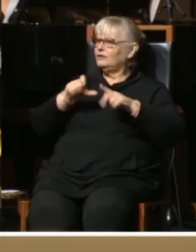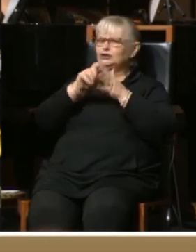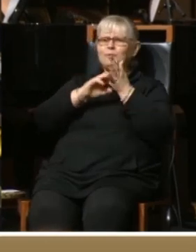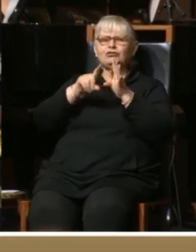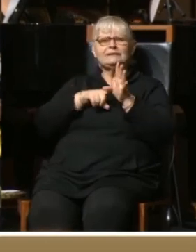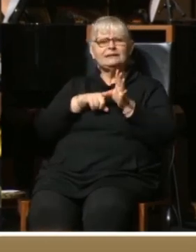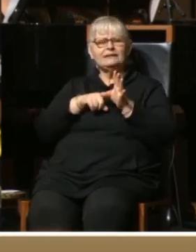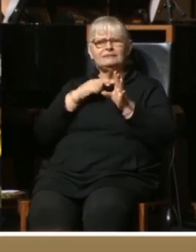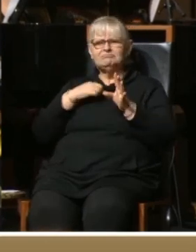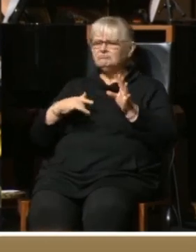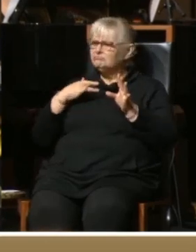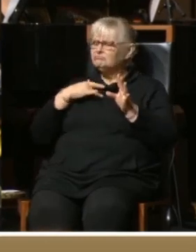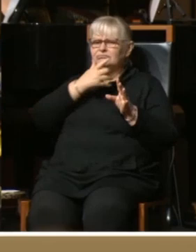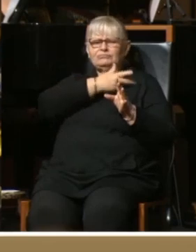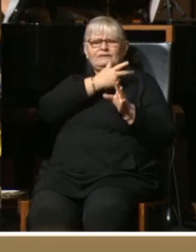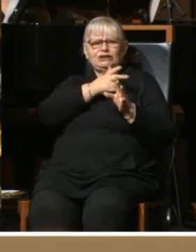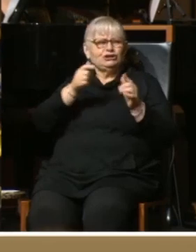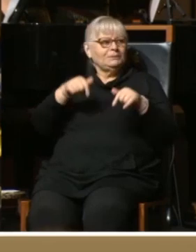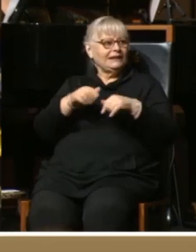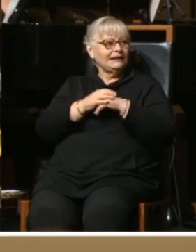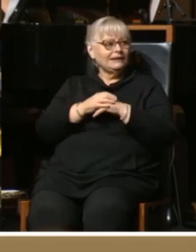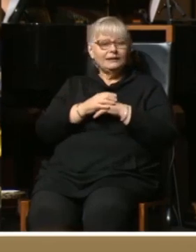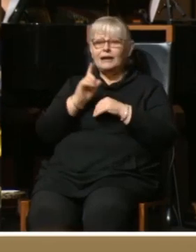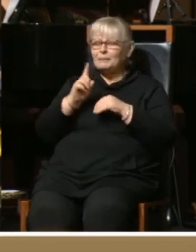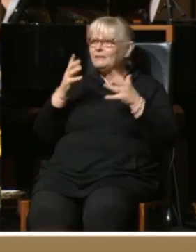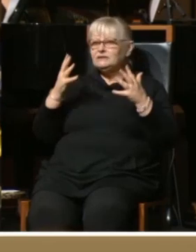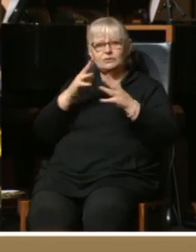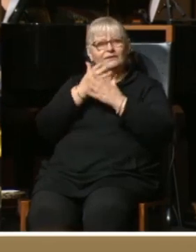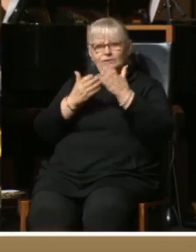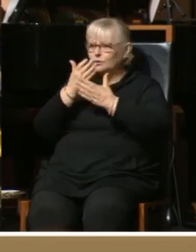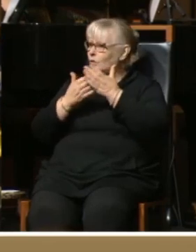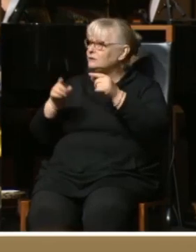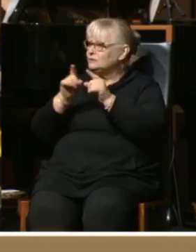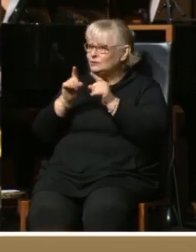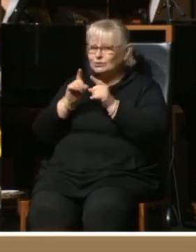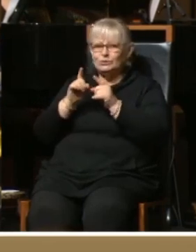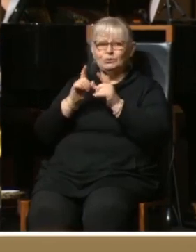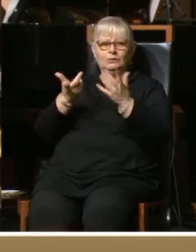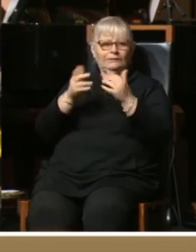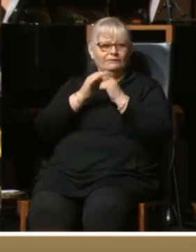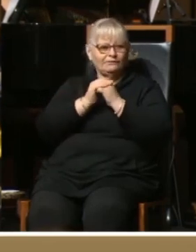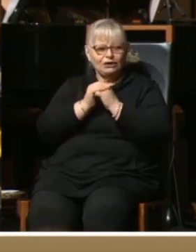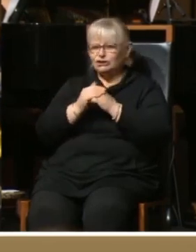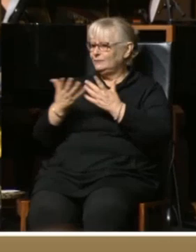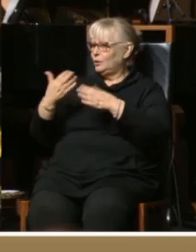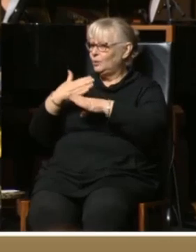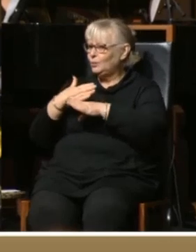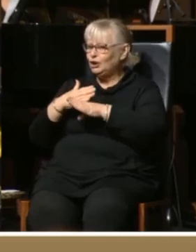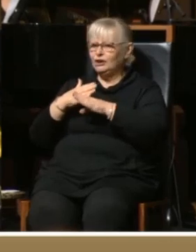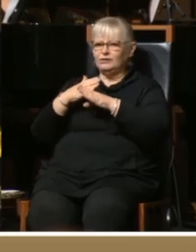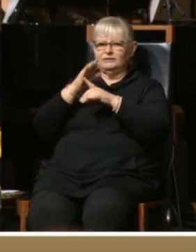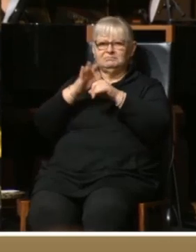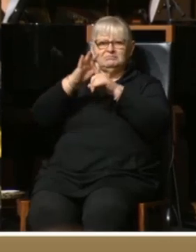immense privilege to be here. But it's also a place of stories of friendship, of work, of